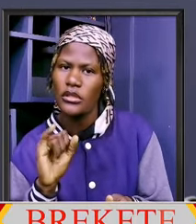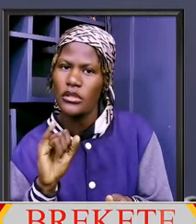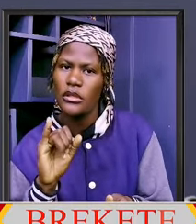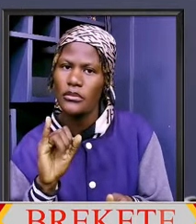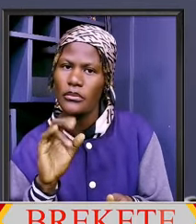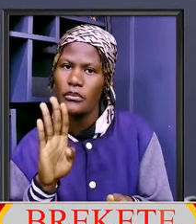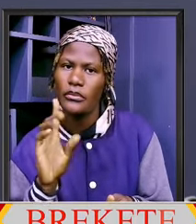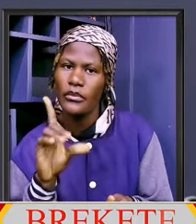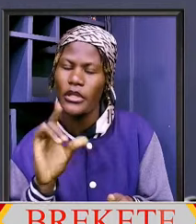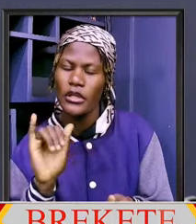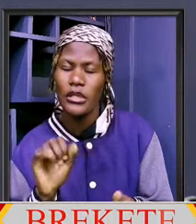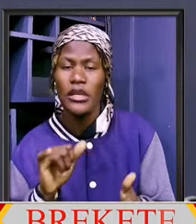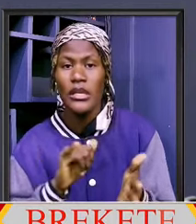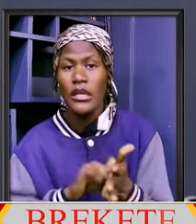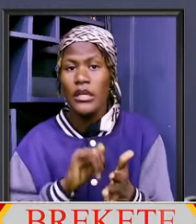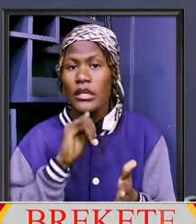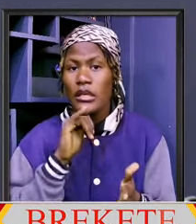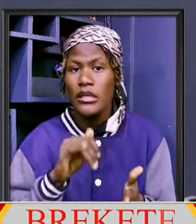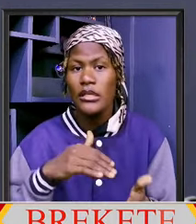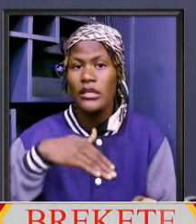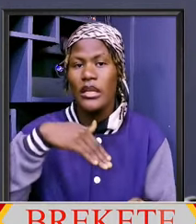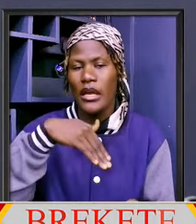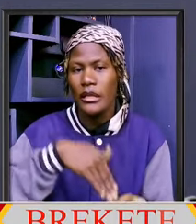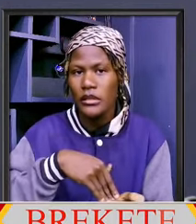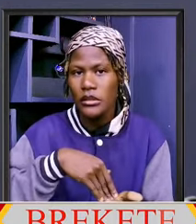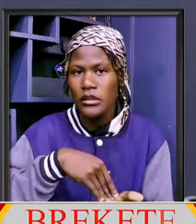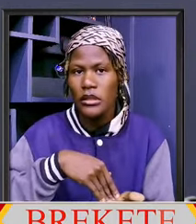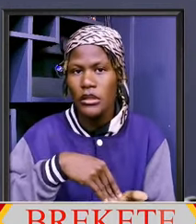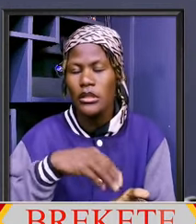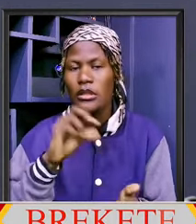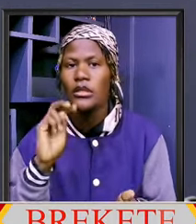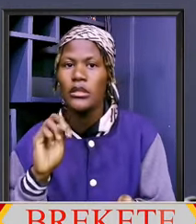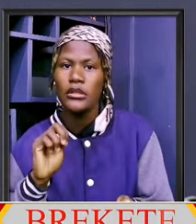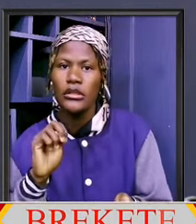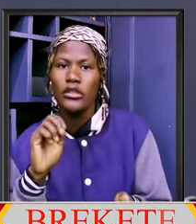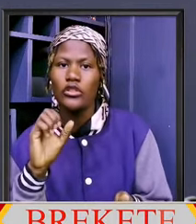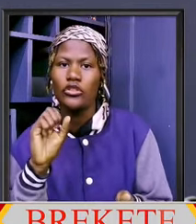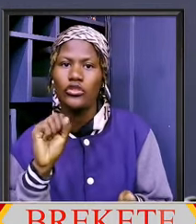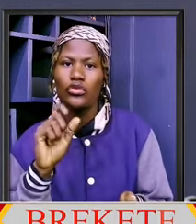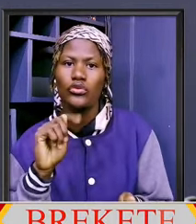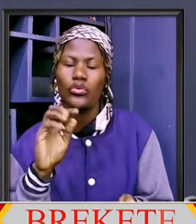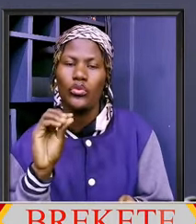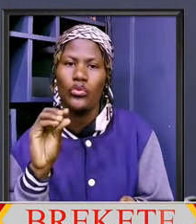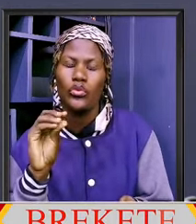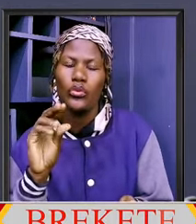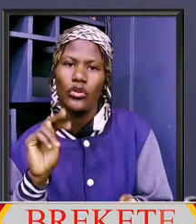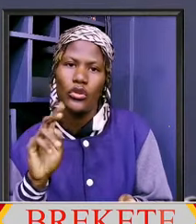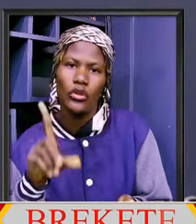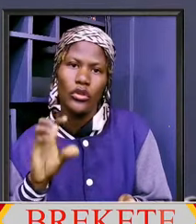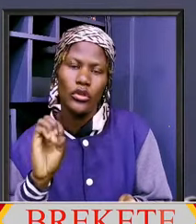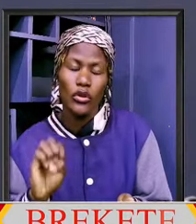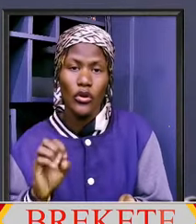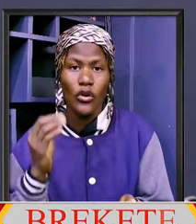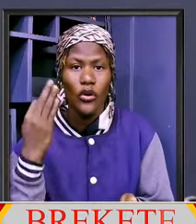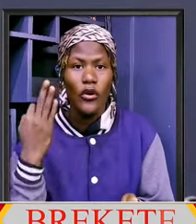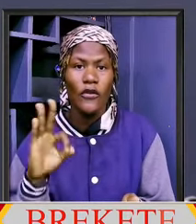standing on the stool of leadership. You go see failure. Greed.